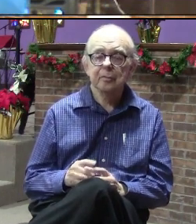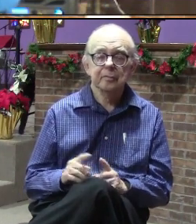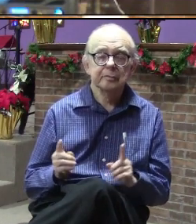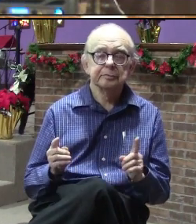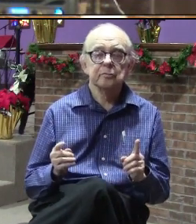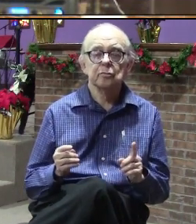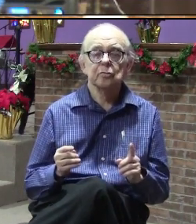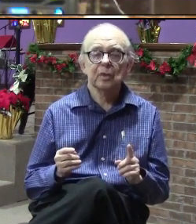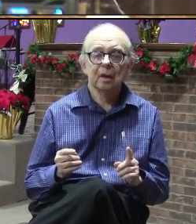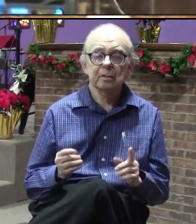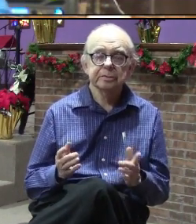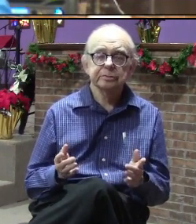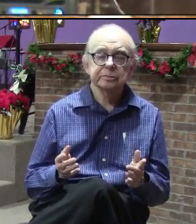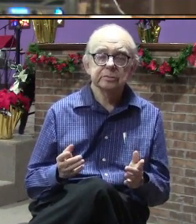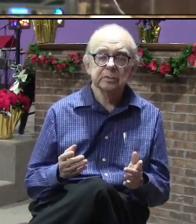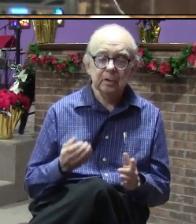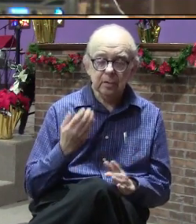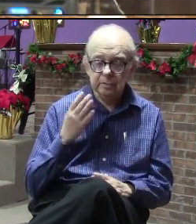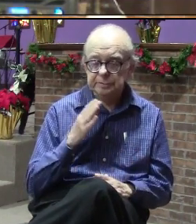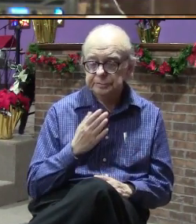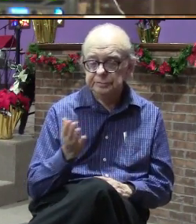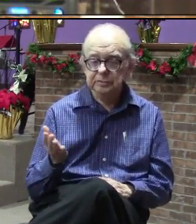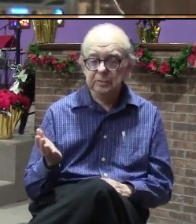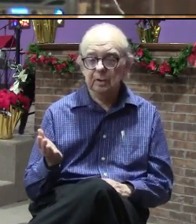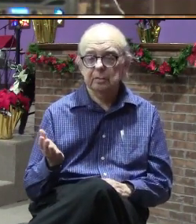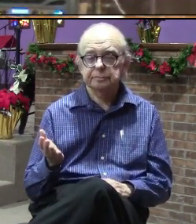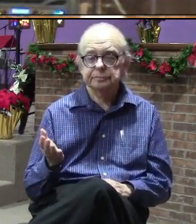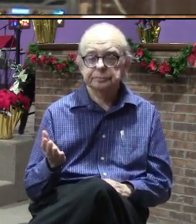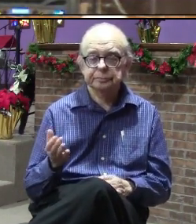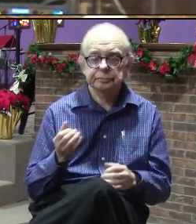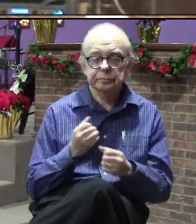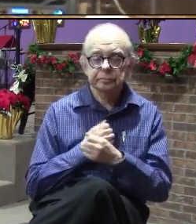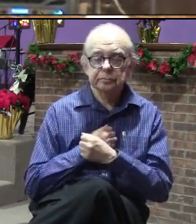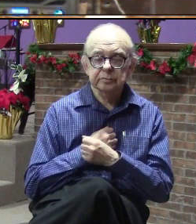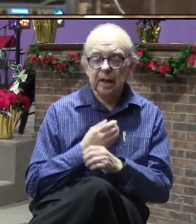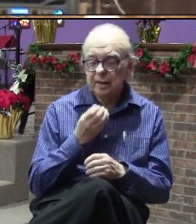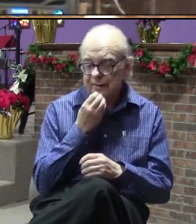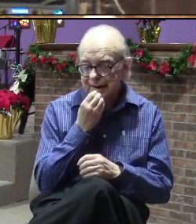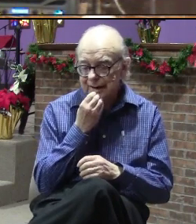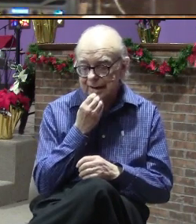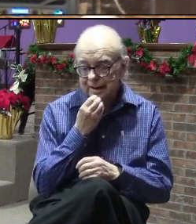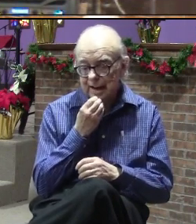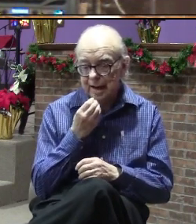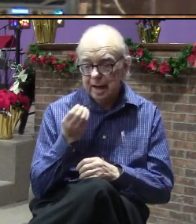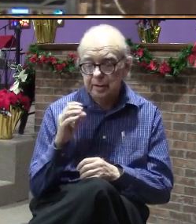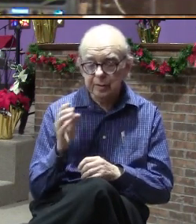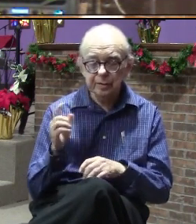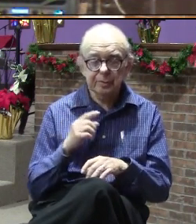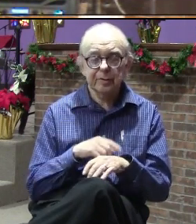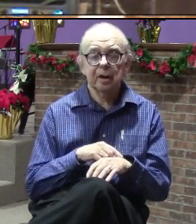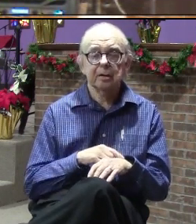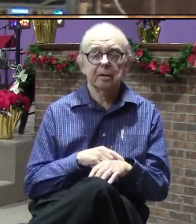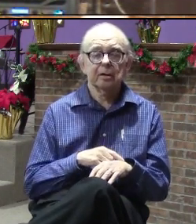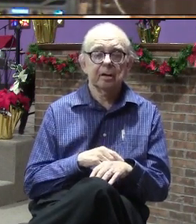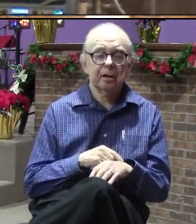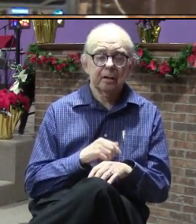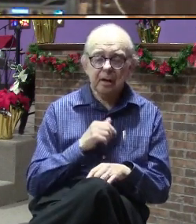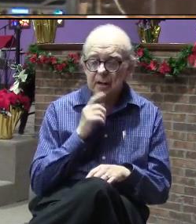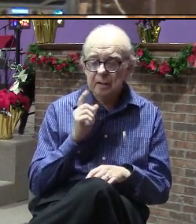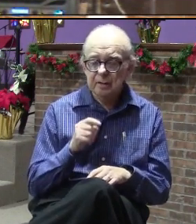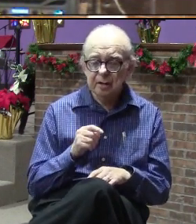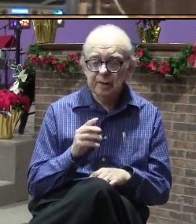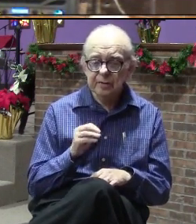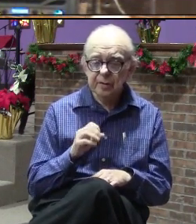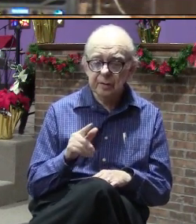But I don't know about you. I love eating at Christmas time. Not necessarily the